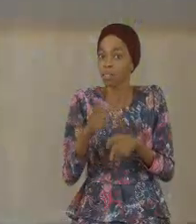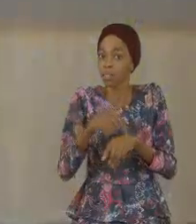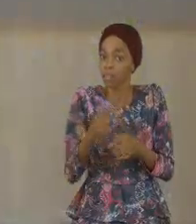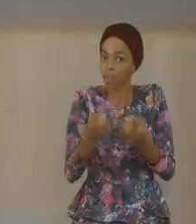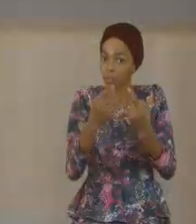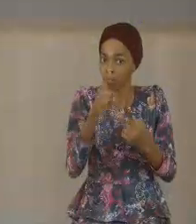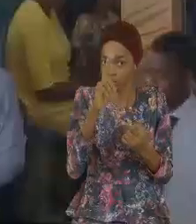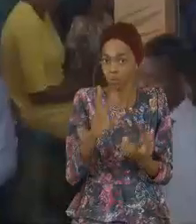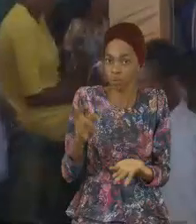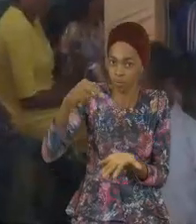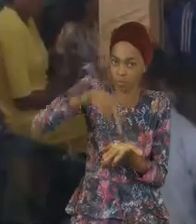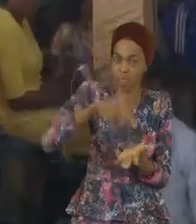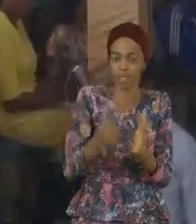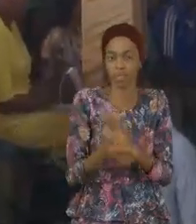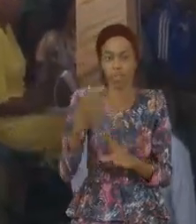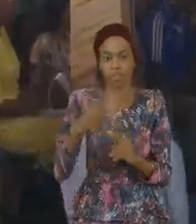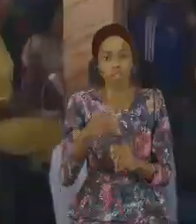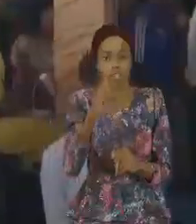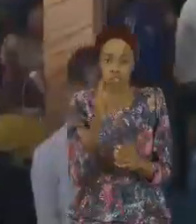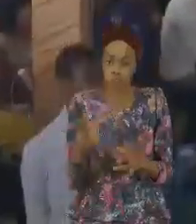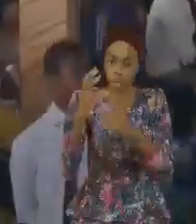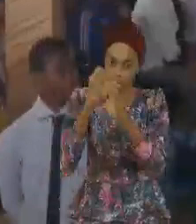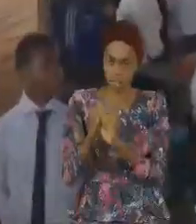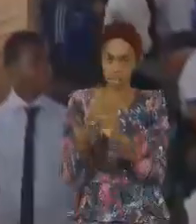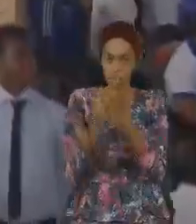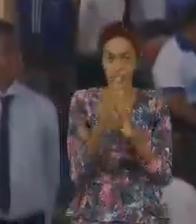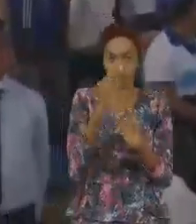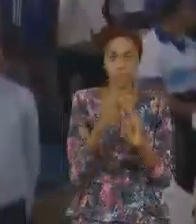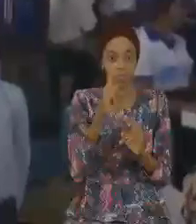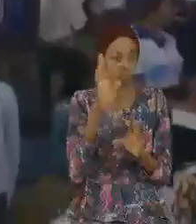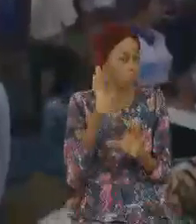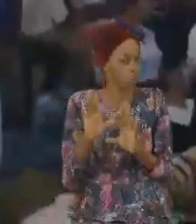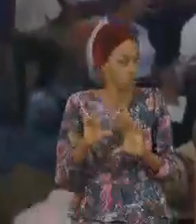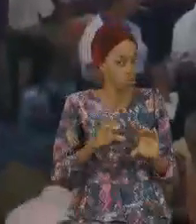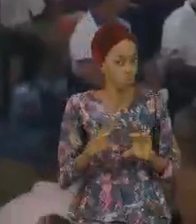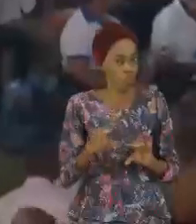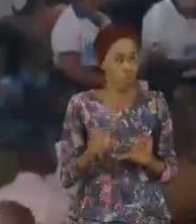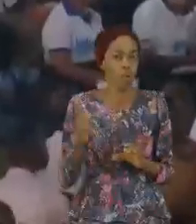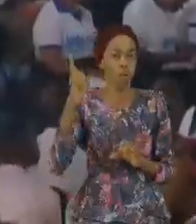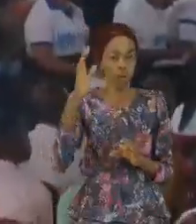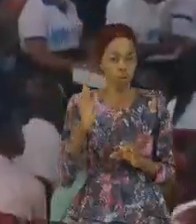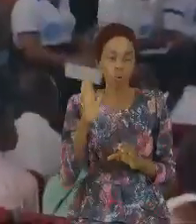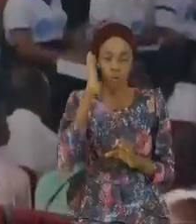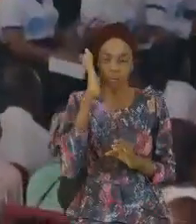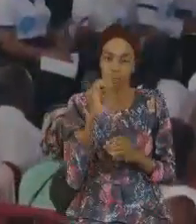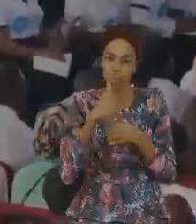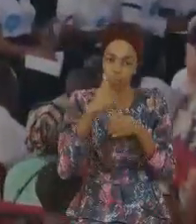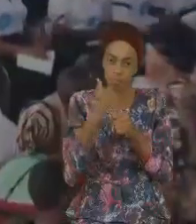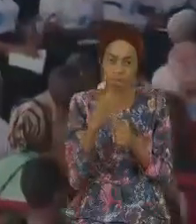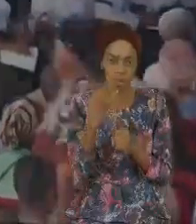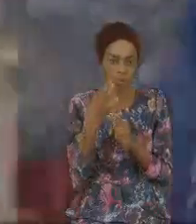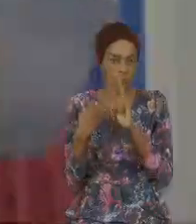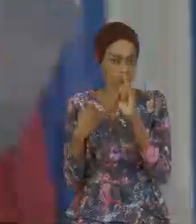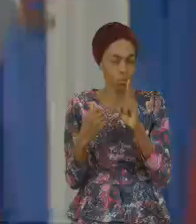rise up. You will achieve. You will do. God will make of you